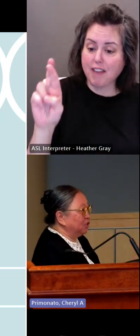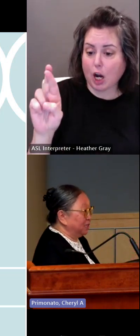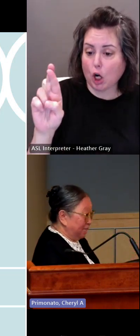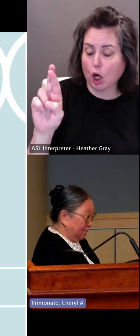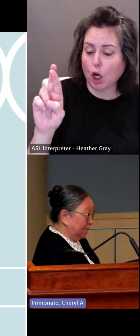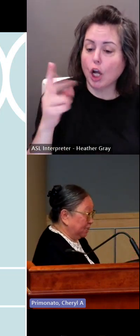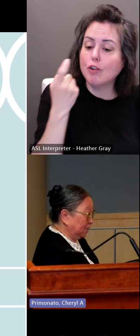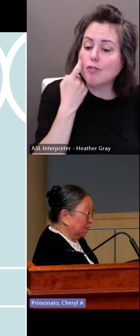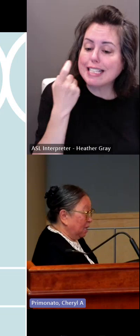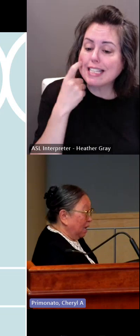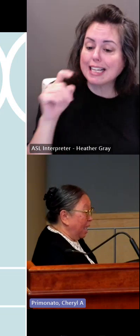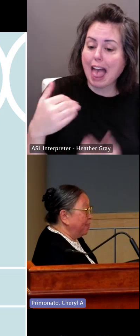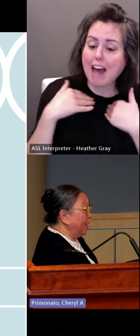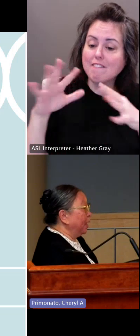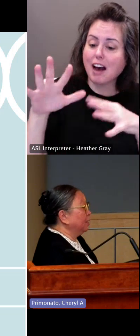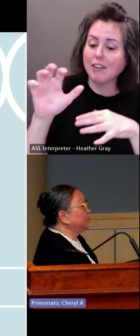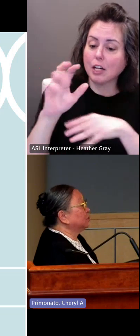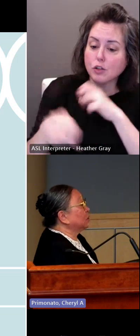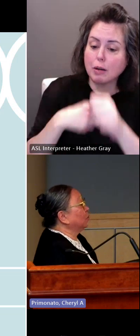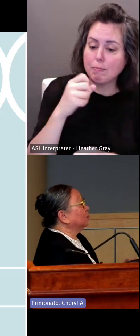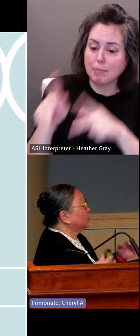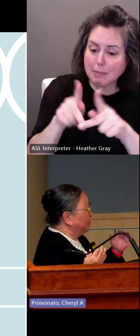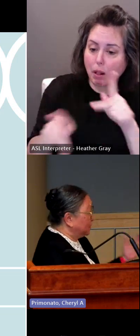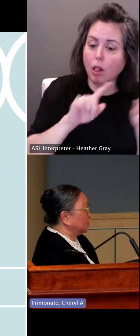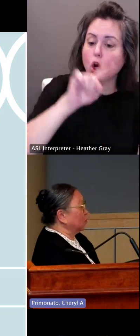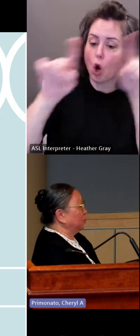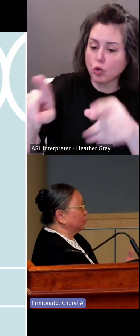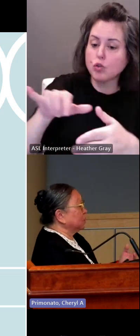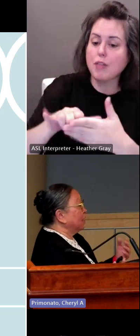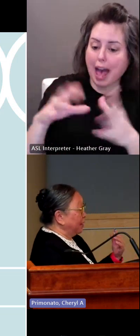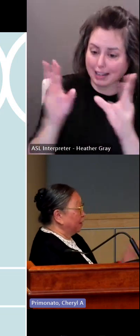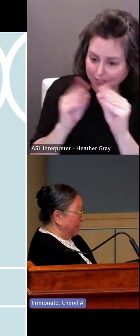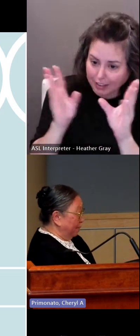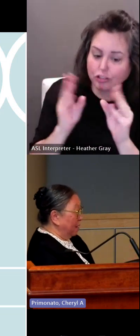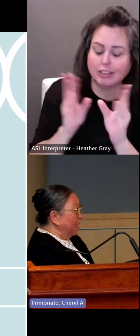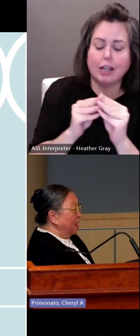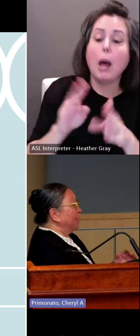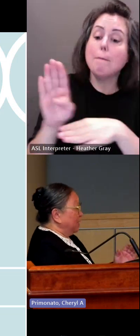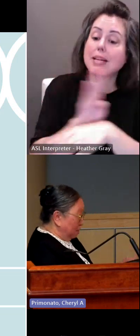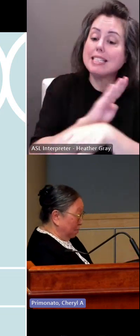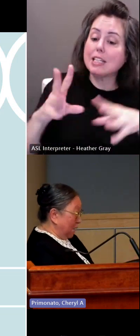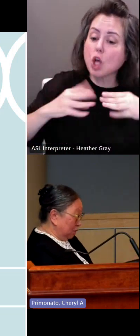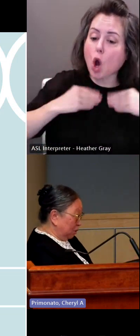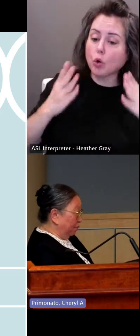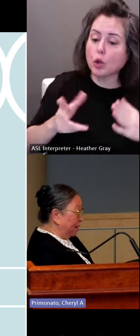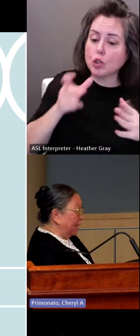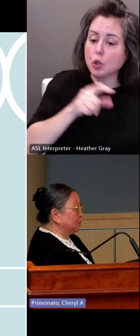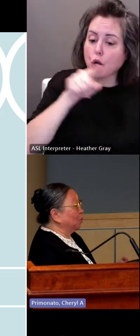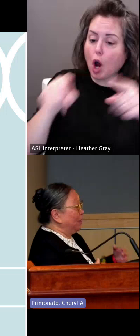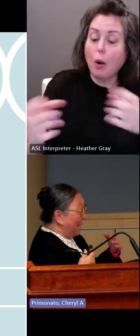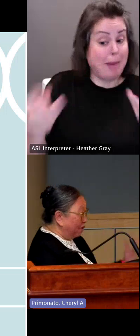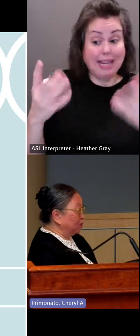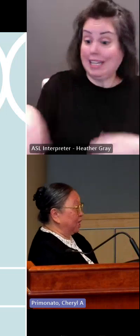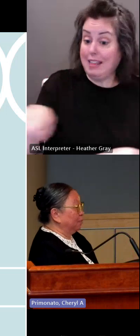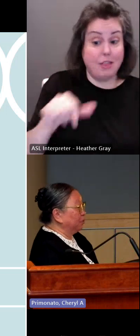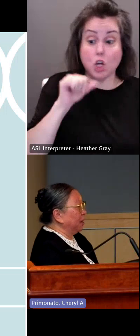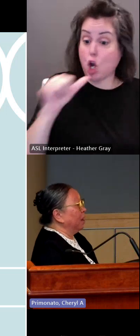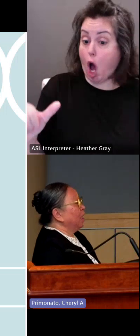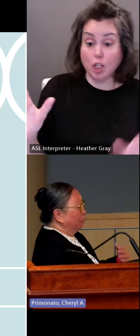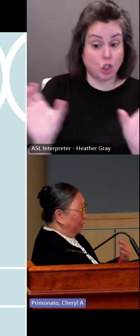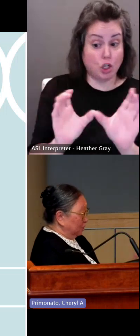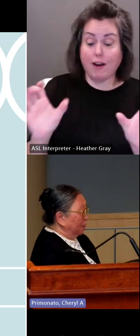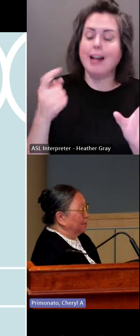had 500 attendees. And so those are business owners that are coming. Many of them are not certified. So we have our